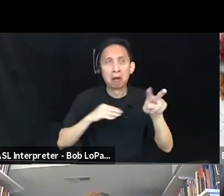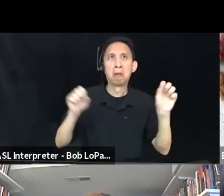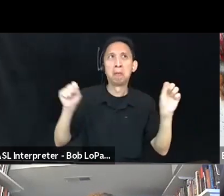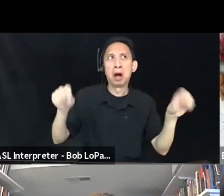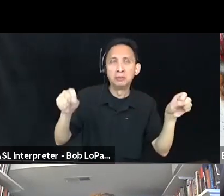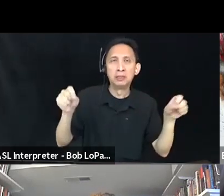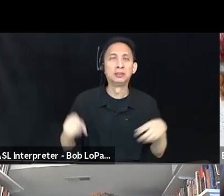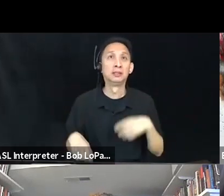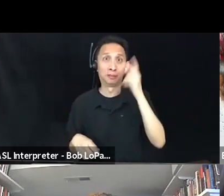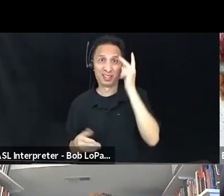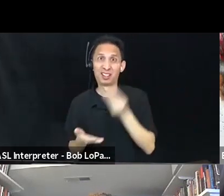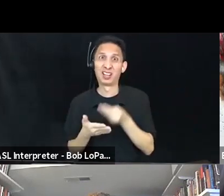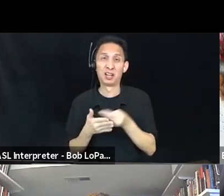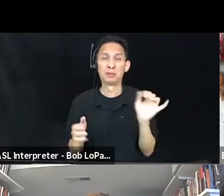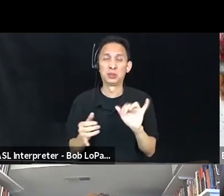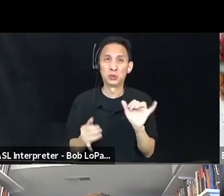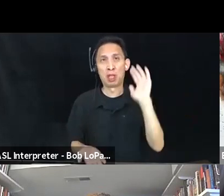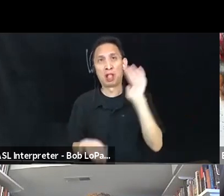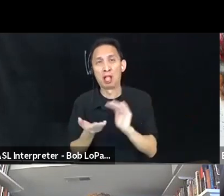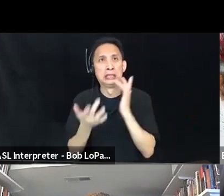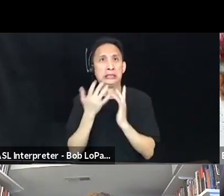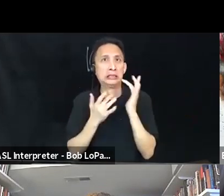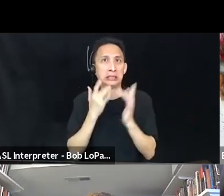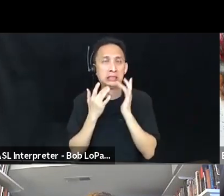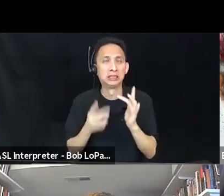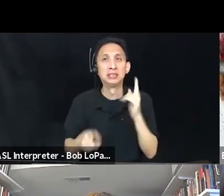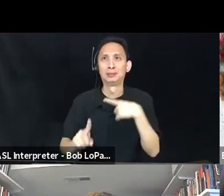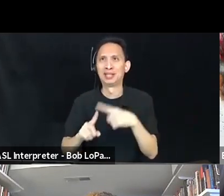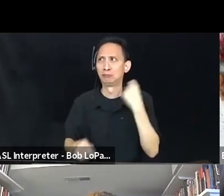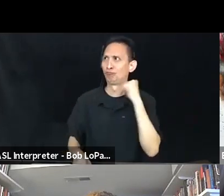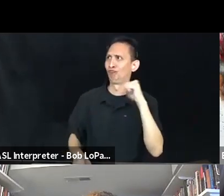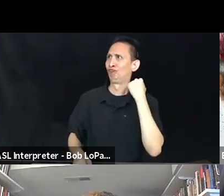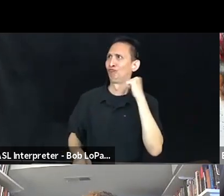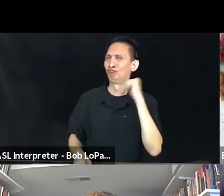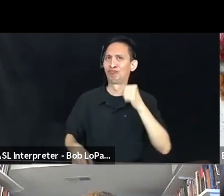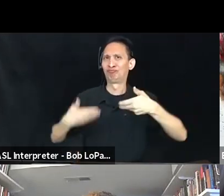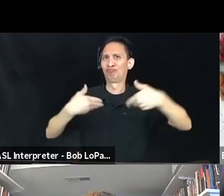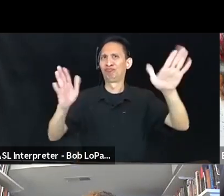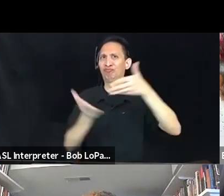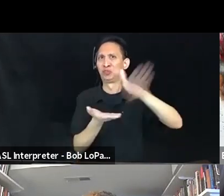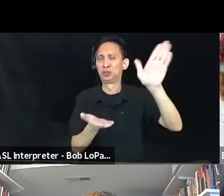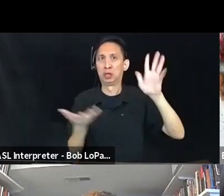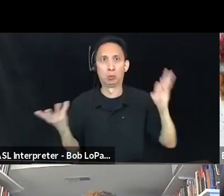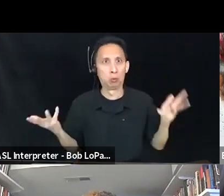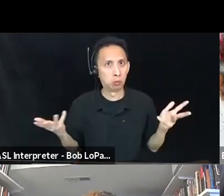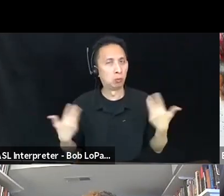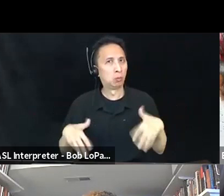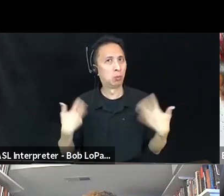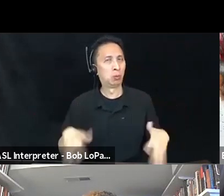political economies of lack and refusal. So I want to begin by